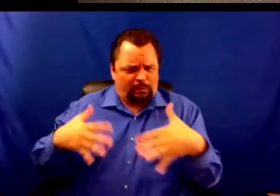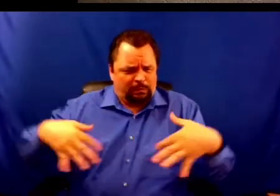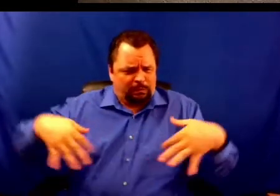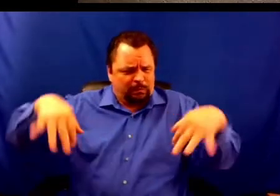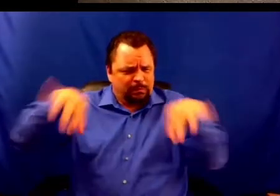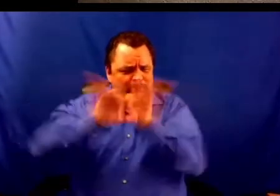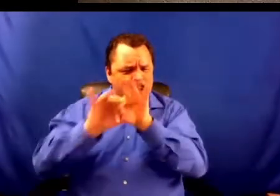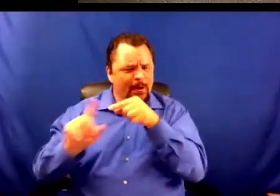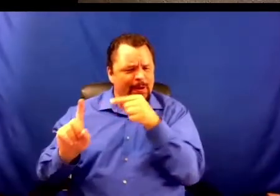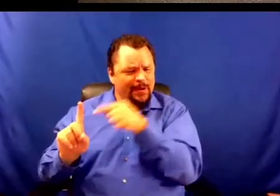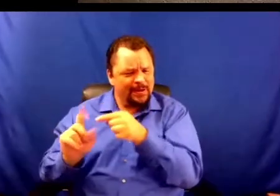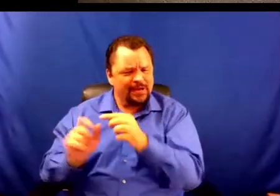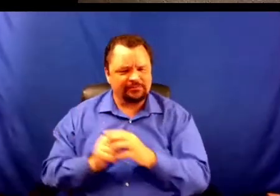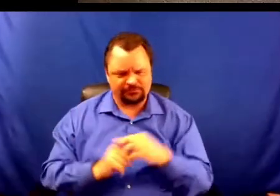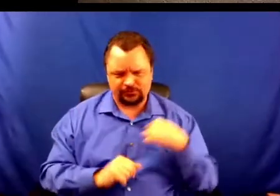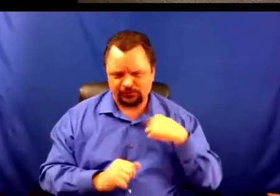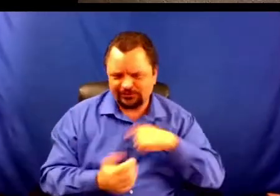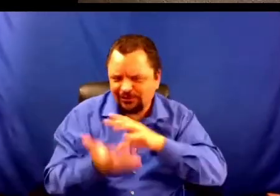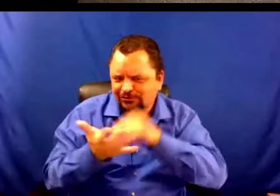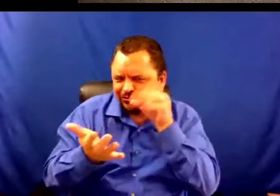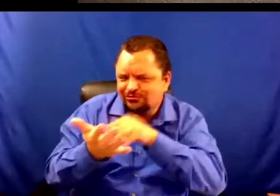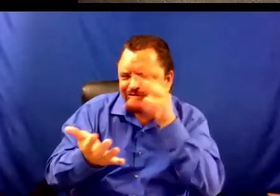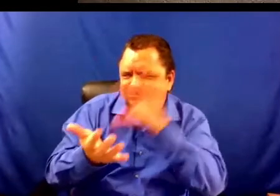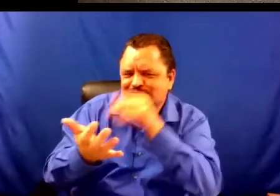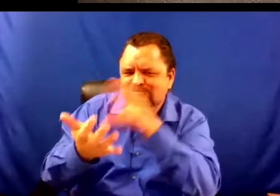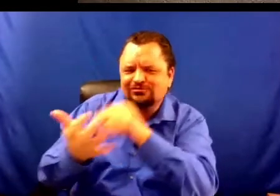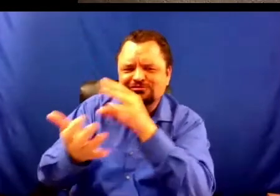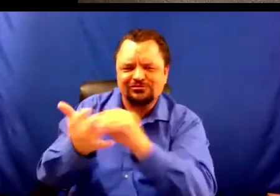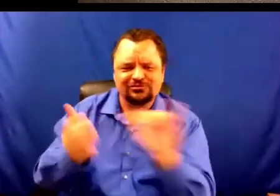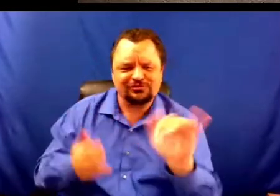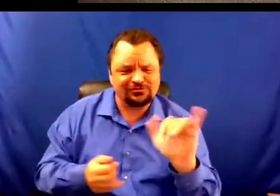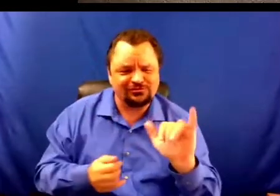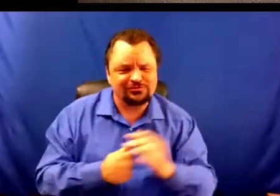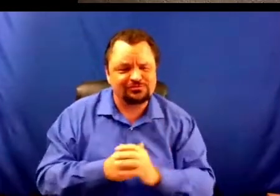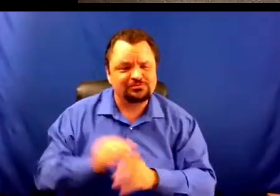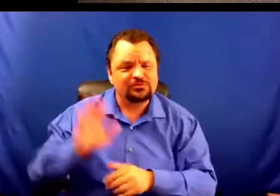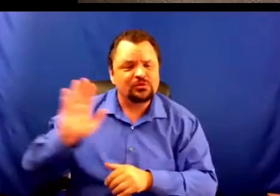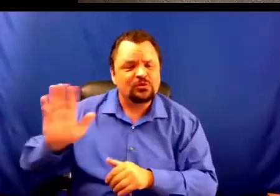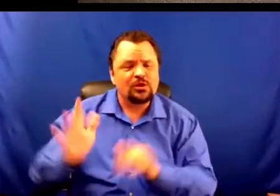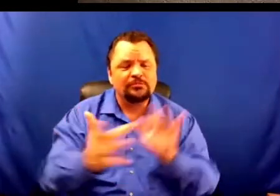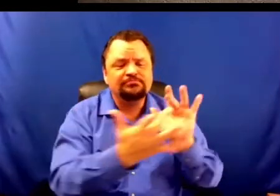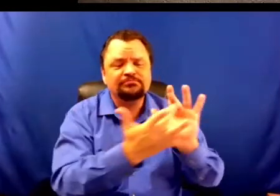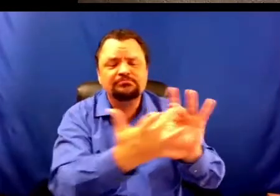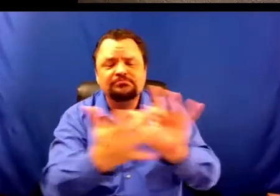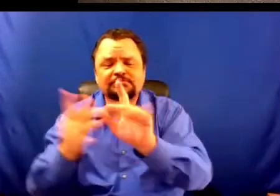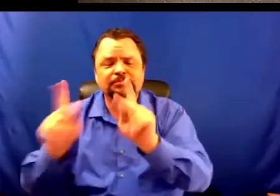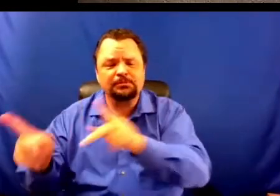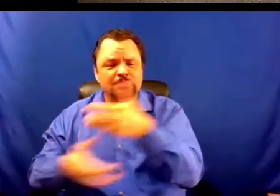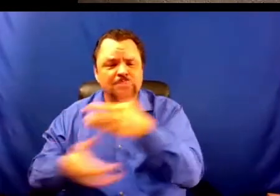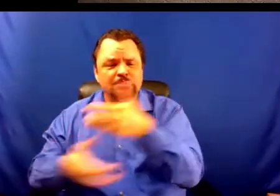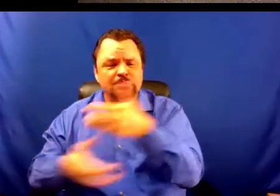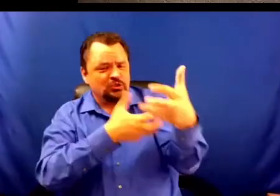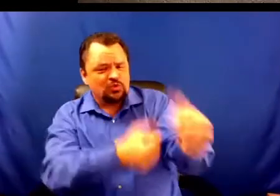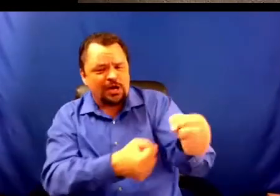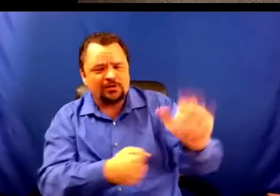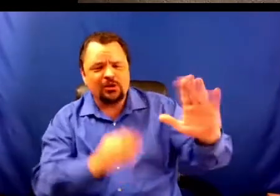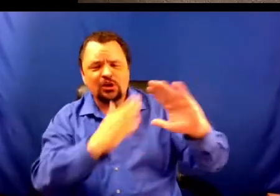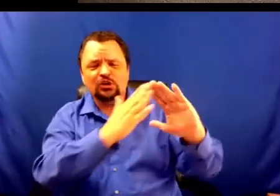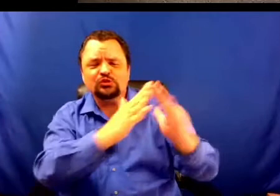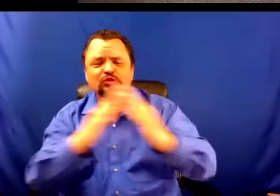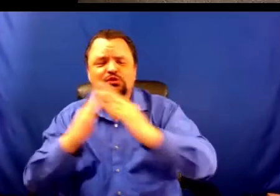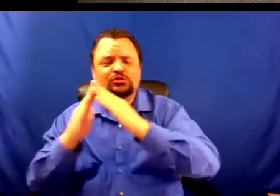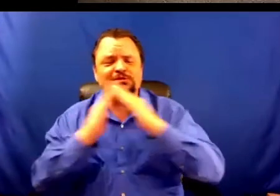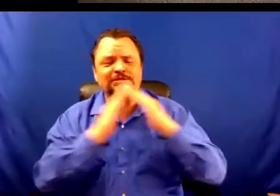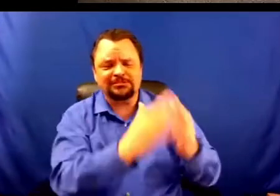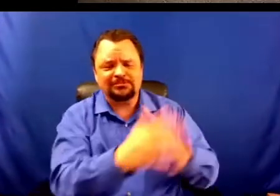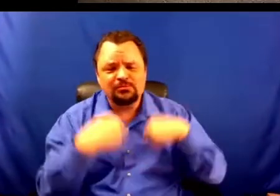we've learned also is that to have that contact and your trust within your community to be able